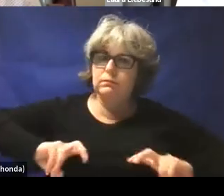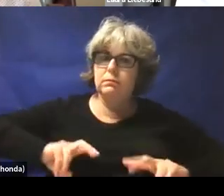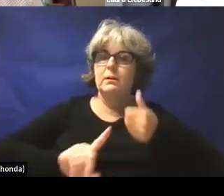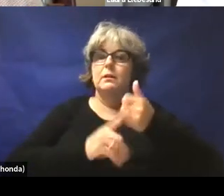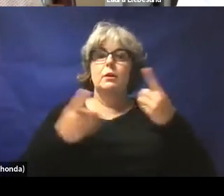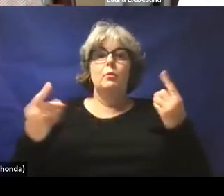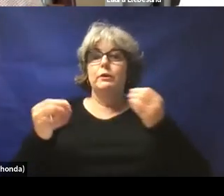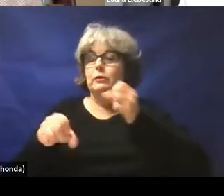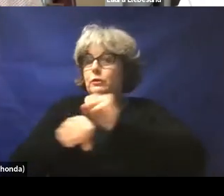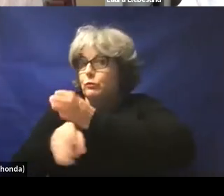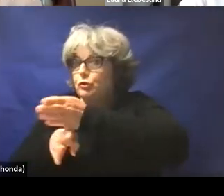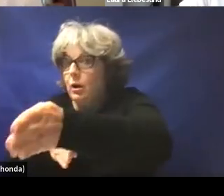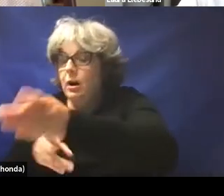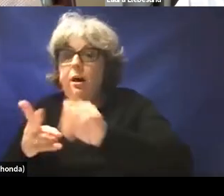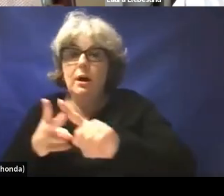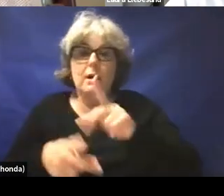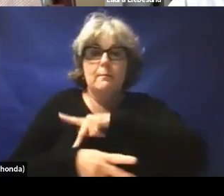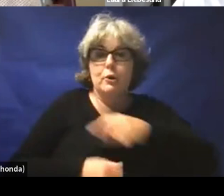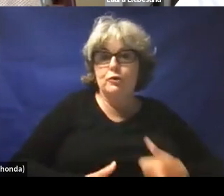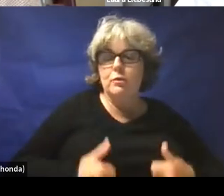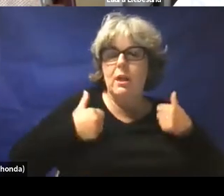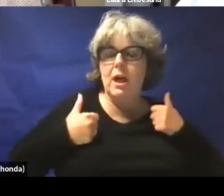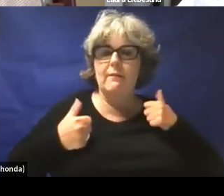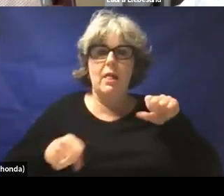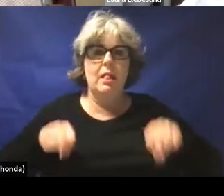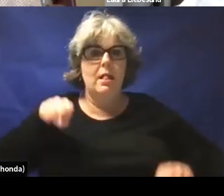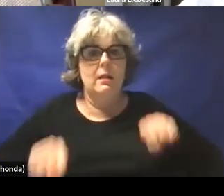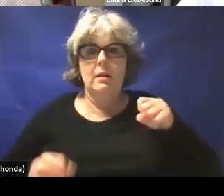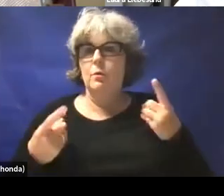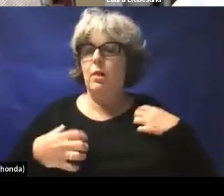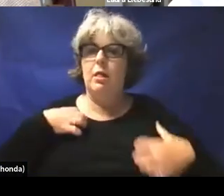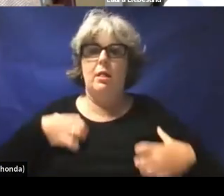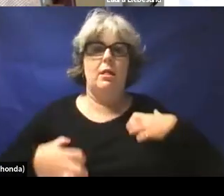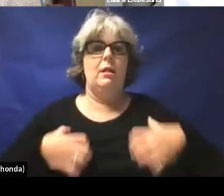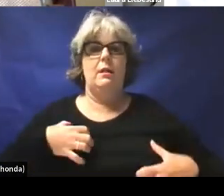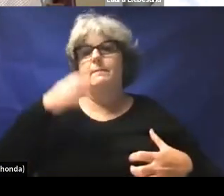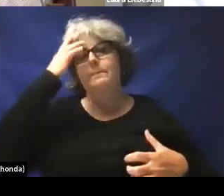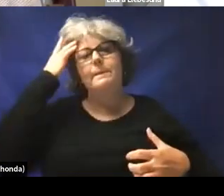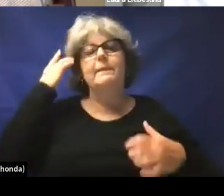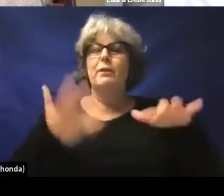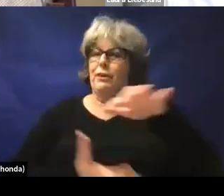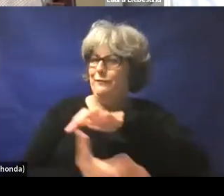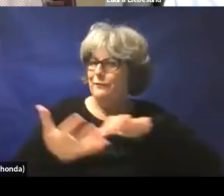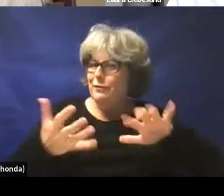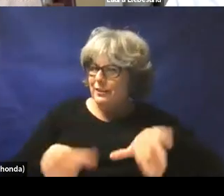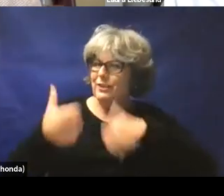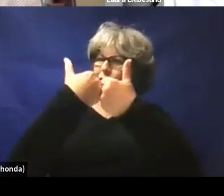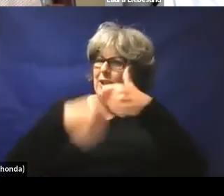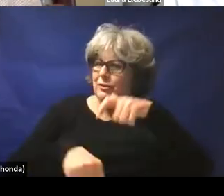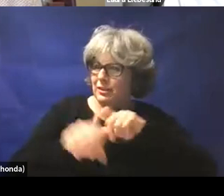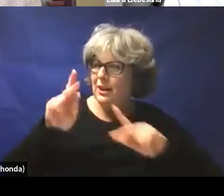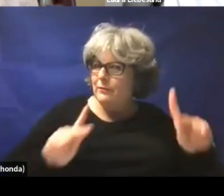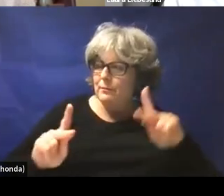what to do professionally when everything's shut down. That was a very confusing and hard, taxing time for